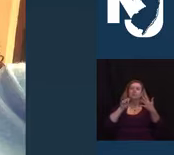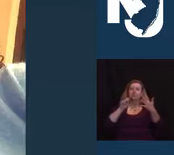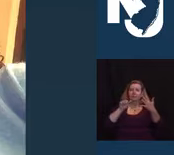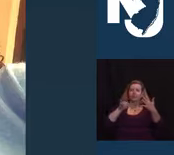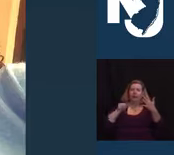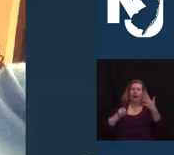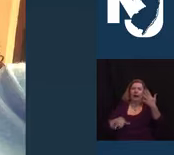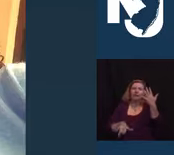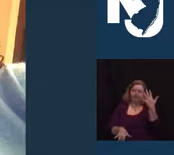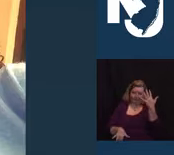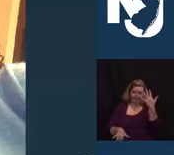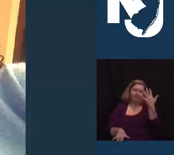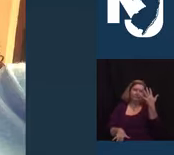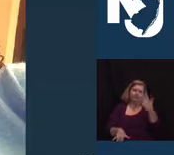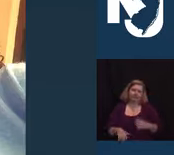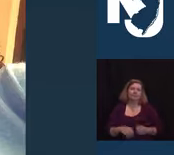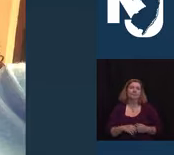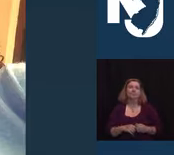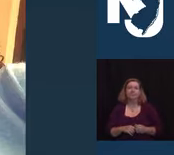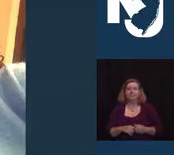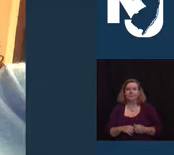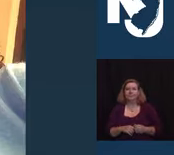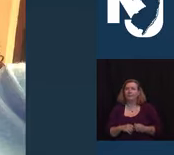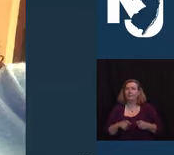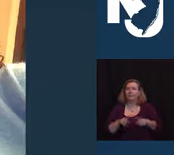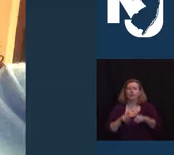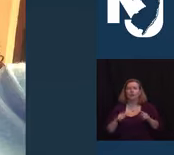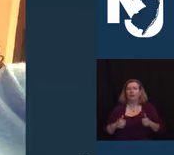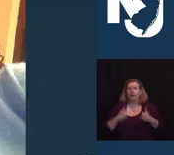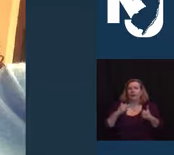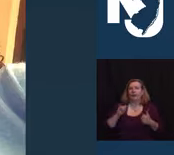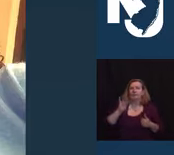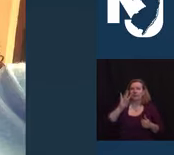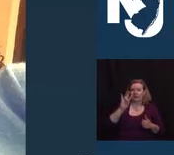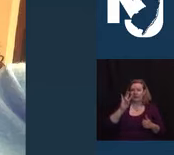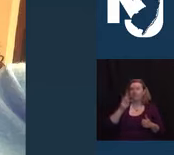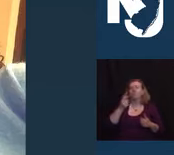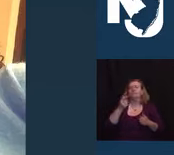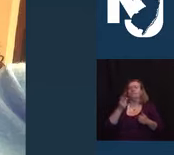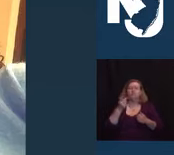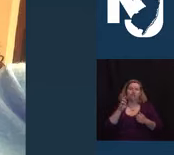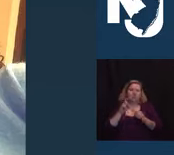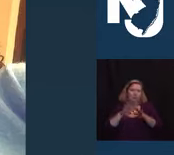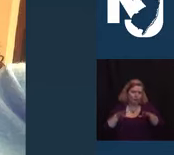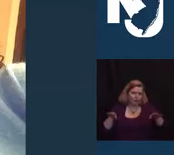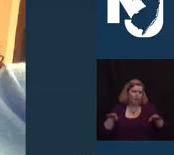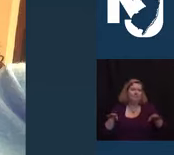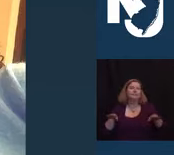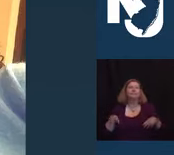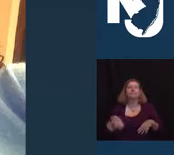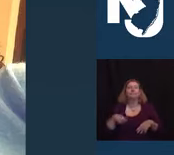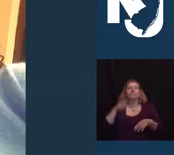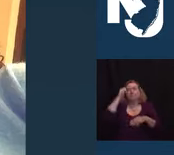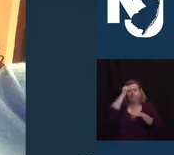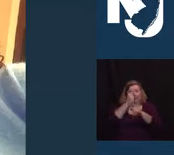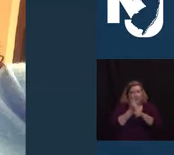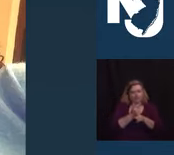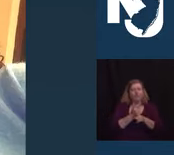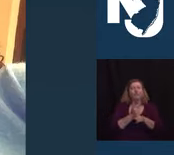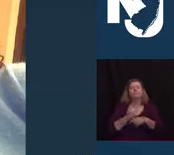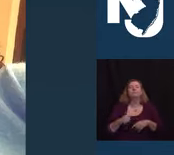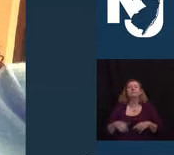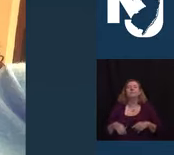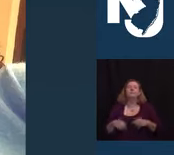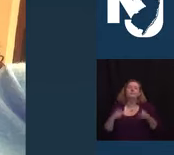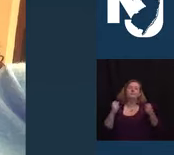on Monday. She is further survived by 7 grandchildren, her brother and sister, Maynard and Dolores, and numerous aunts,